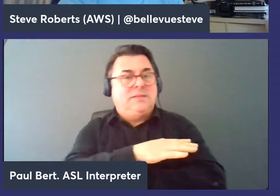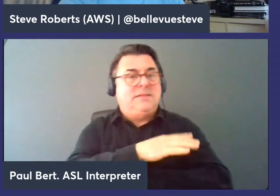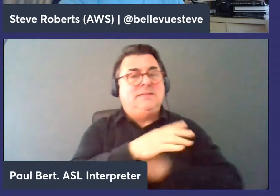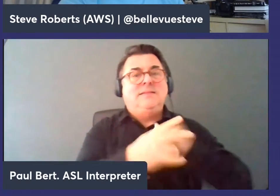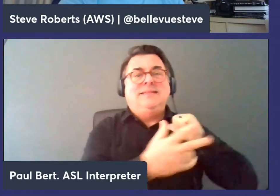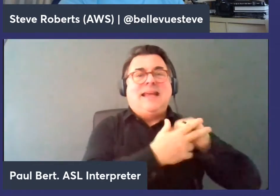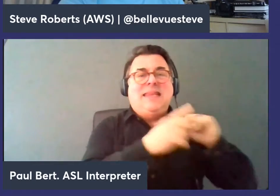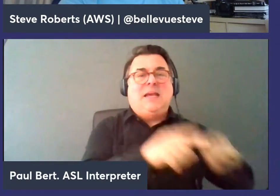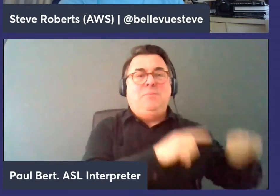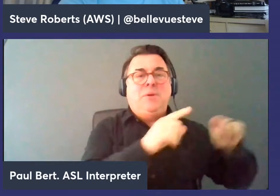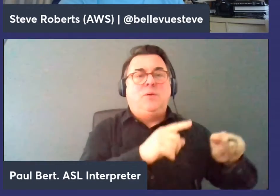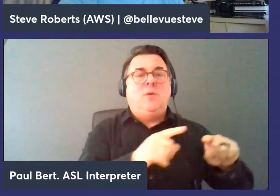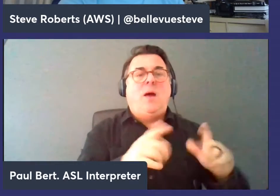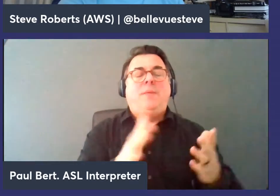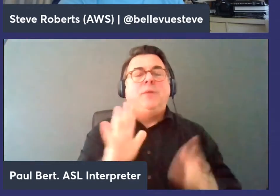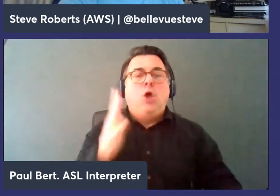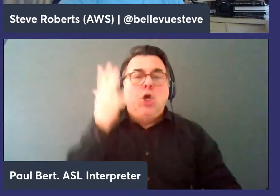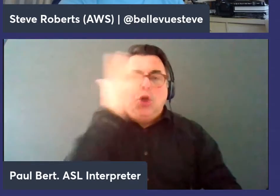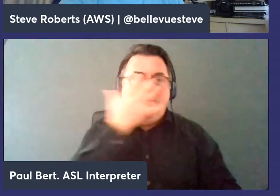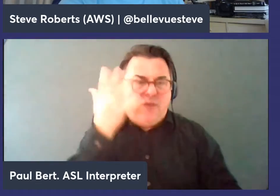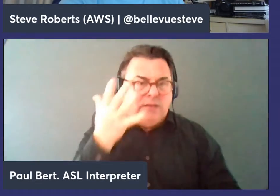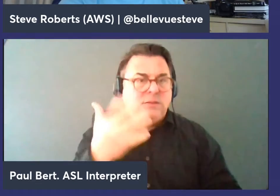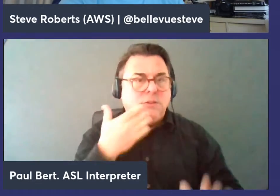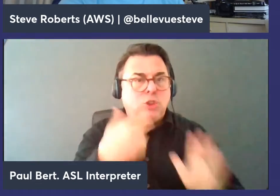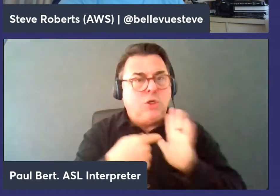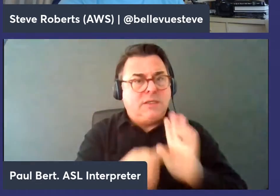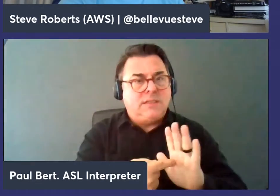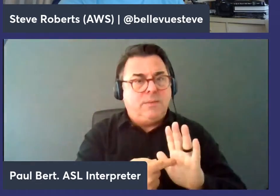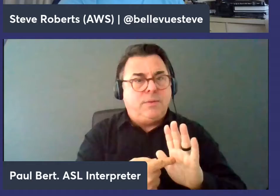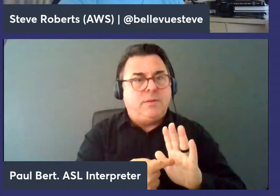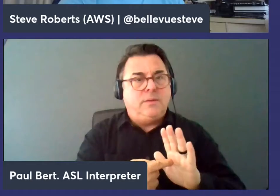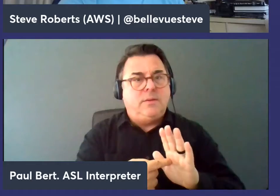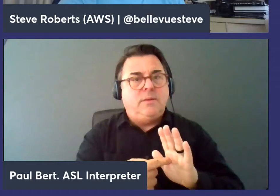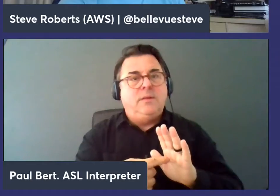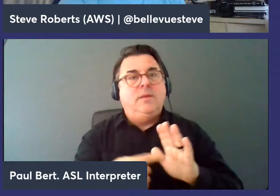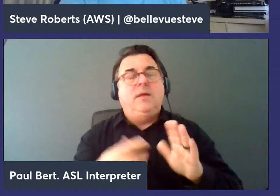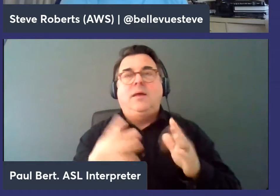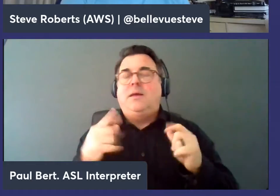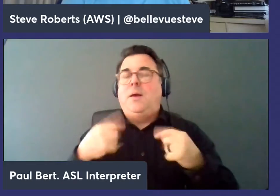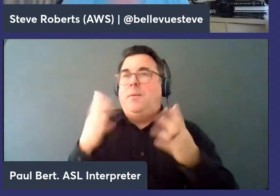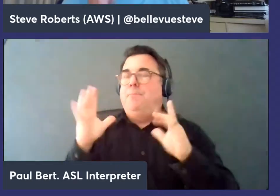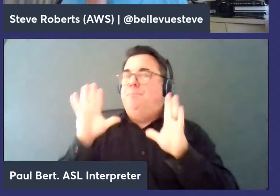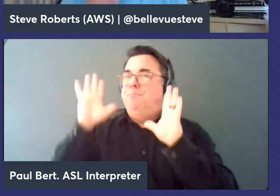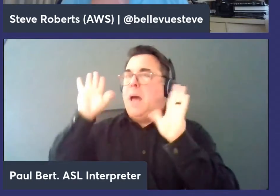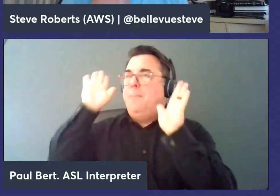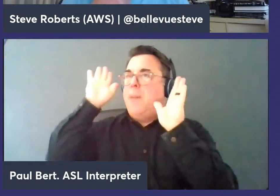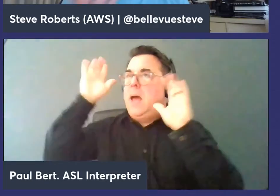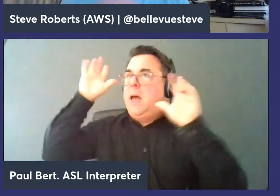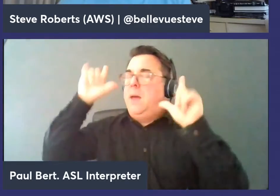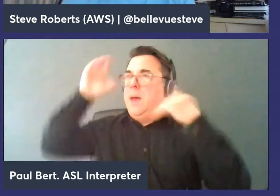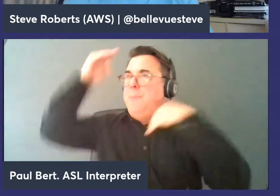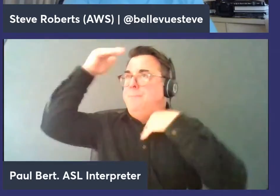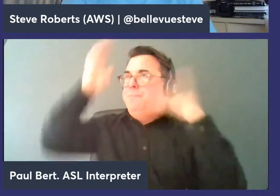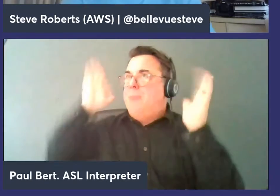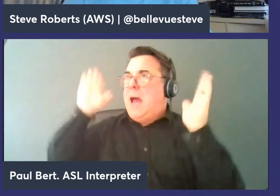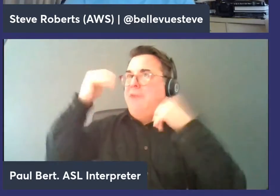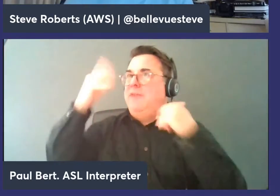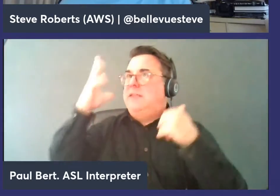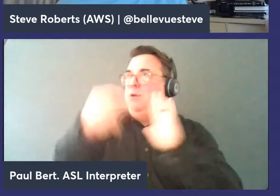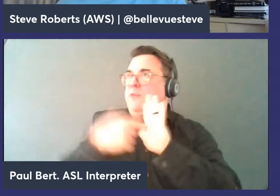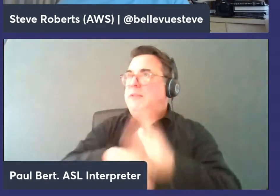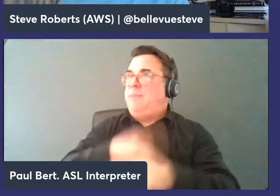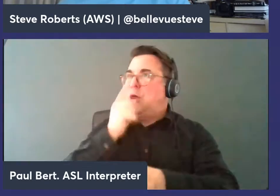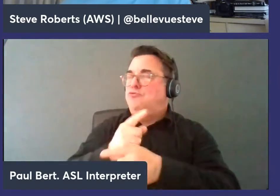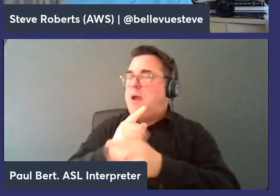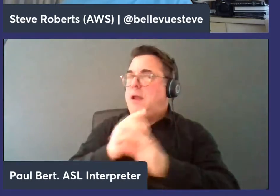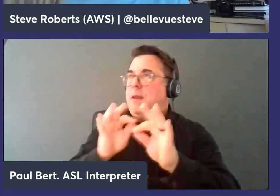So, your face is a great example. I mean, fingerprints and things like that. But your I face, would not have put it that way. My face is a great example. You're